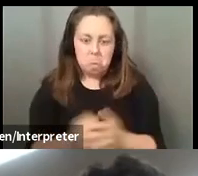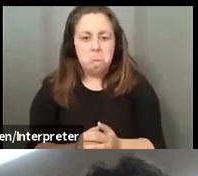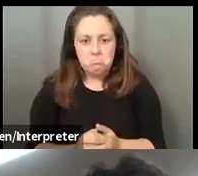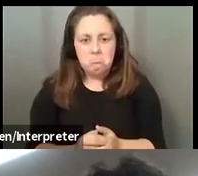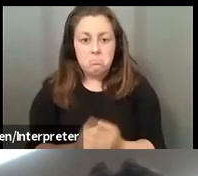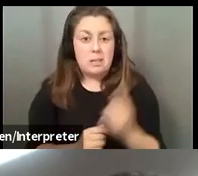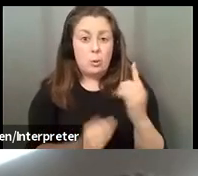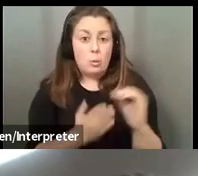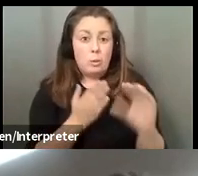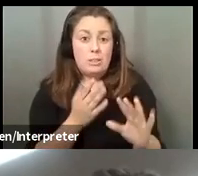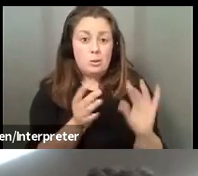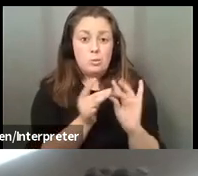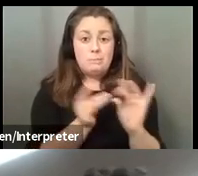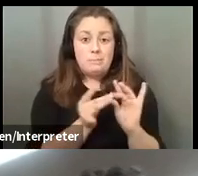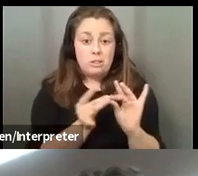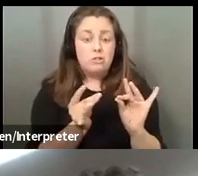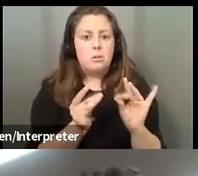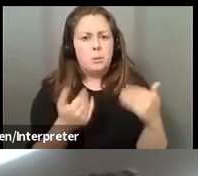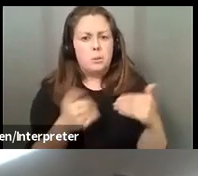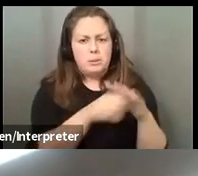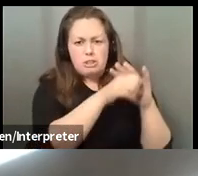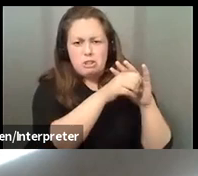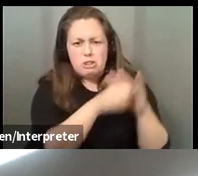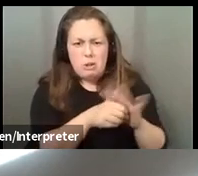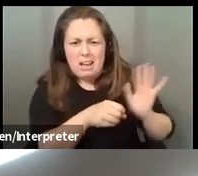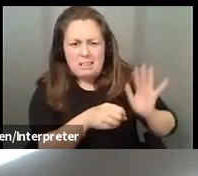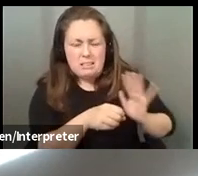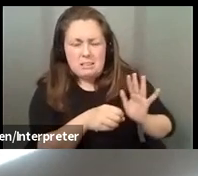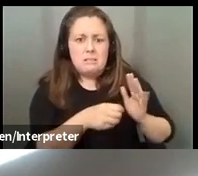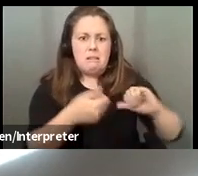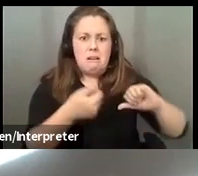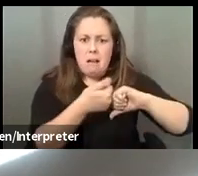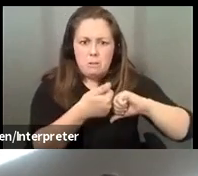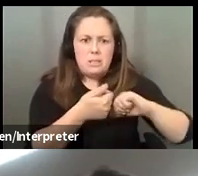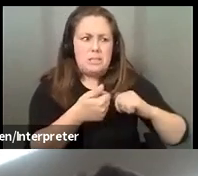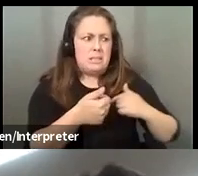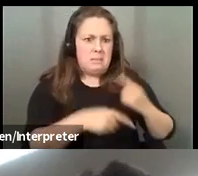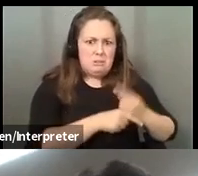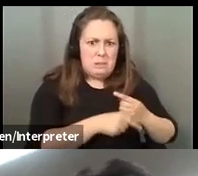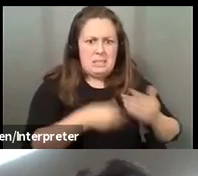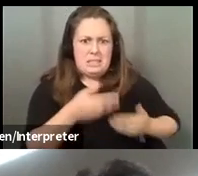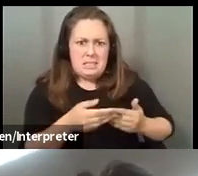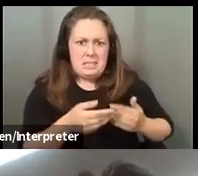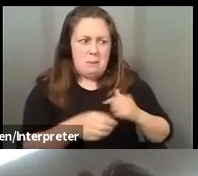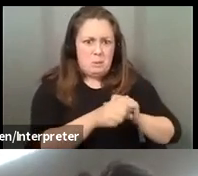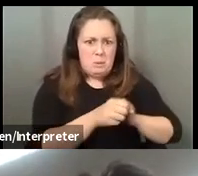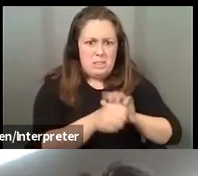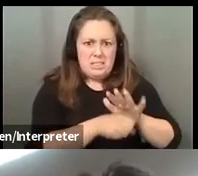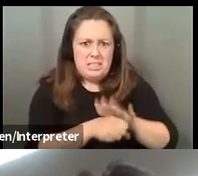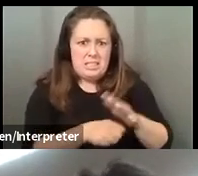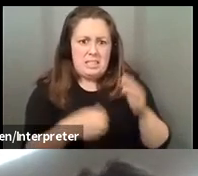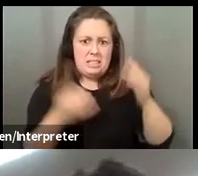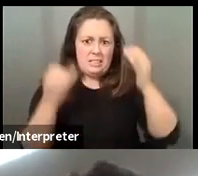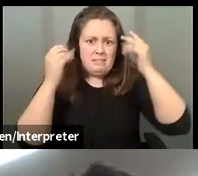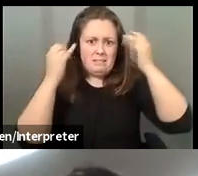One student mentioned that they felt extremely stressed about the work when in hybrid. They got stressed whether they were doing it right, putting in enough effort, or just getting nervous